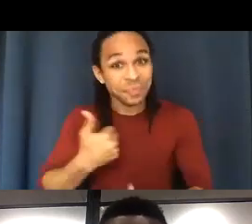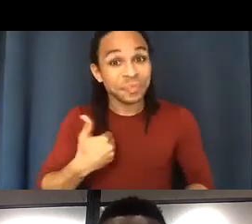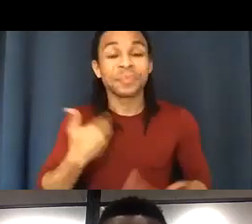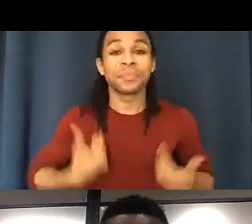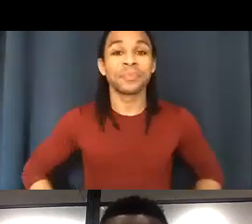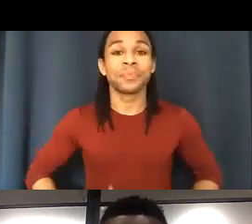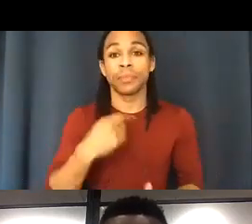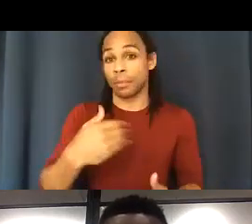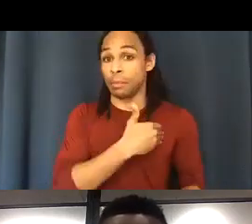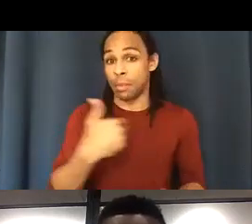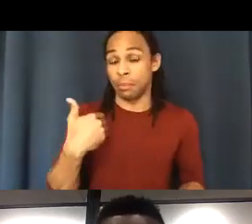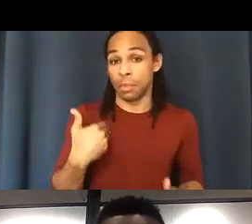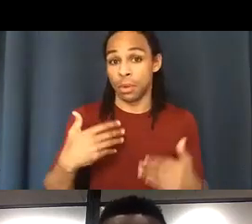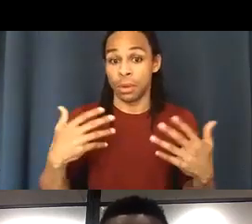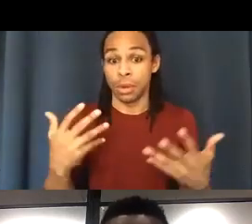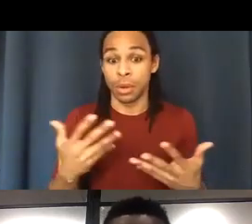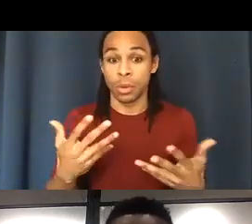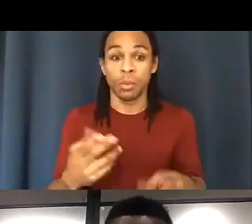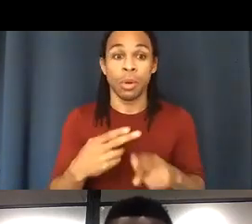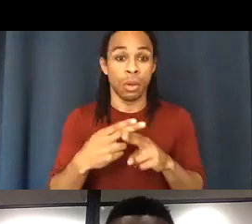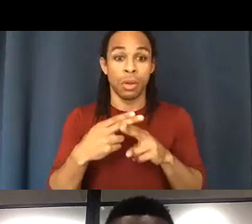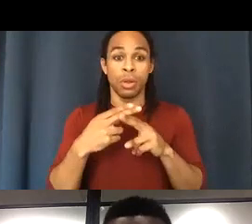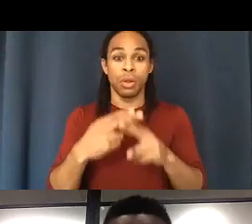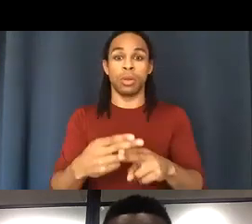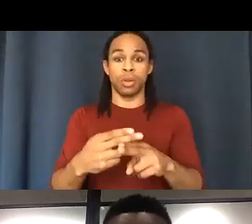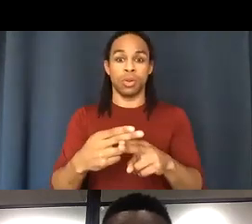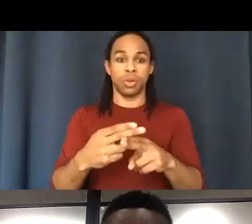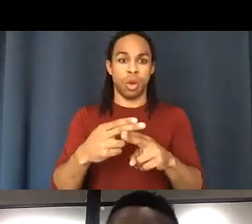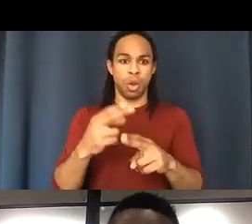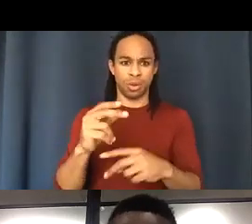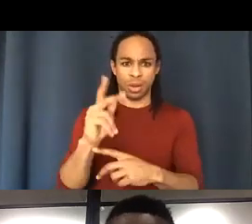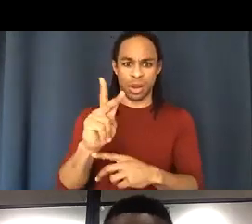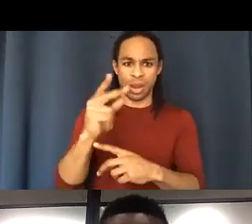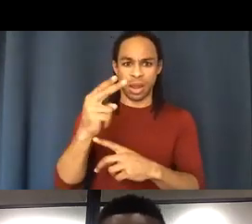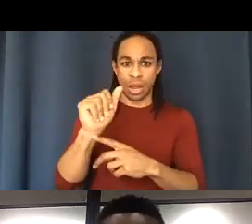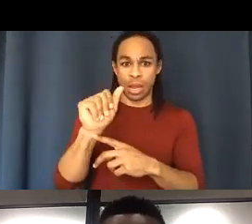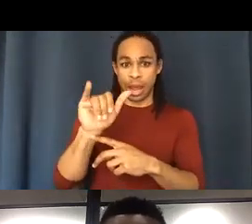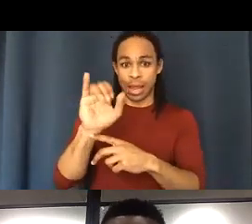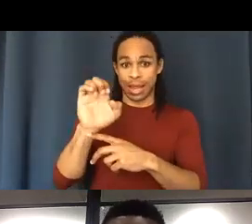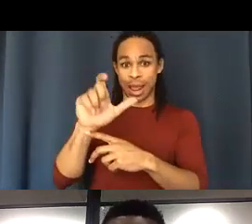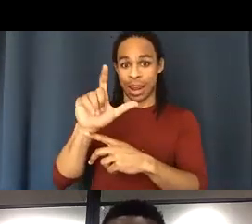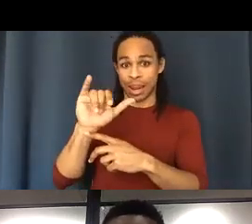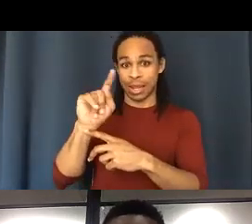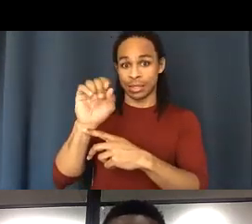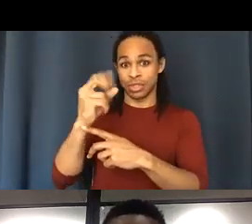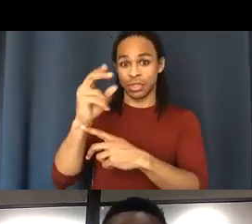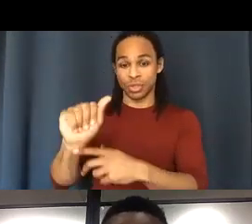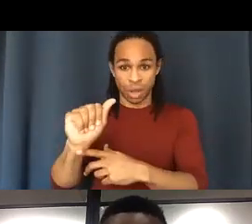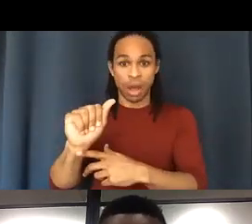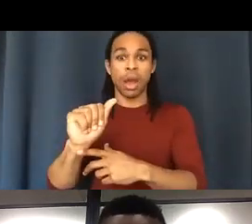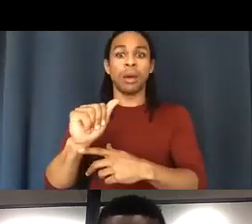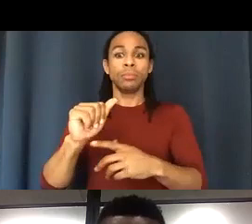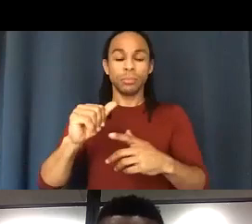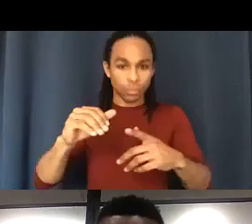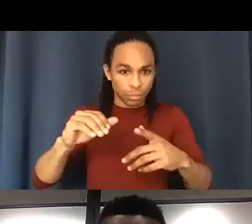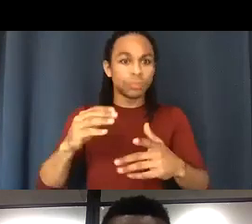of what is called the Khayelitsha Community Action Network, which is part of a greater network called Cape Town